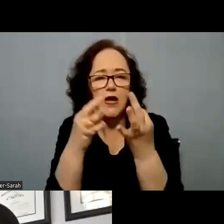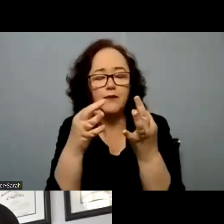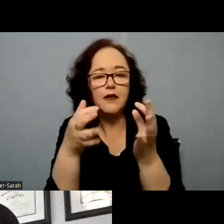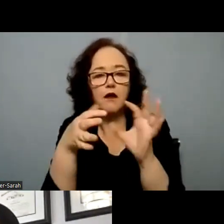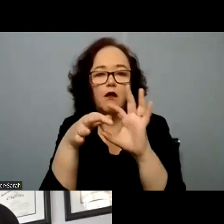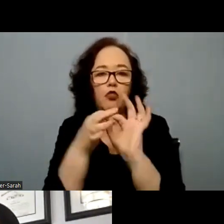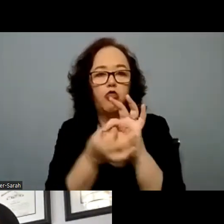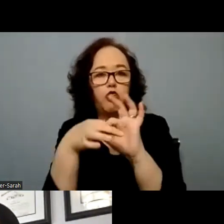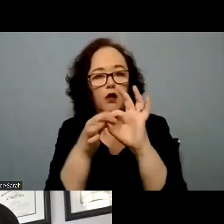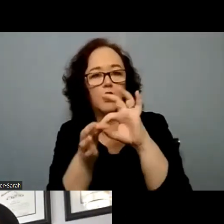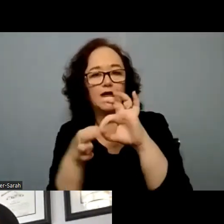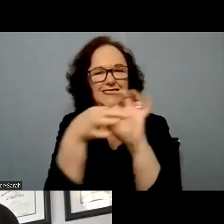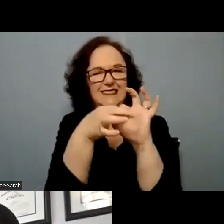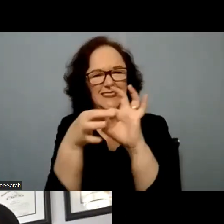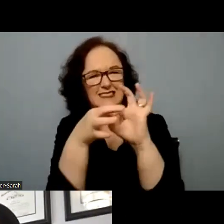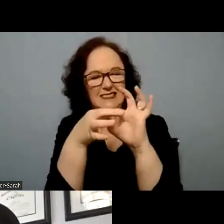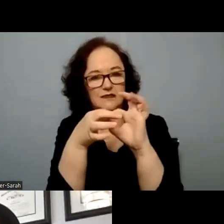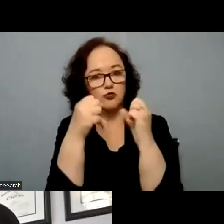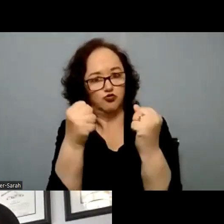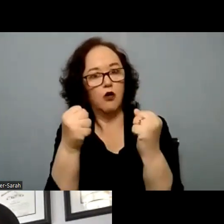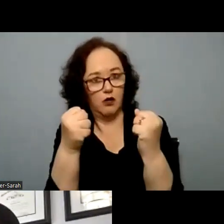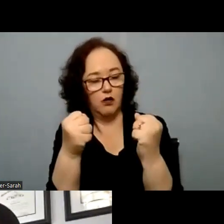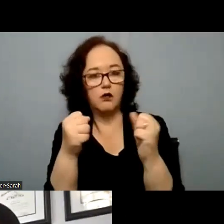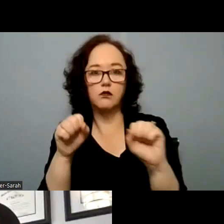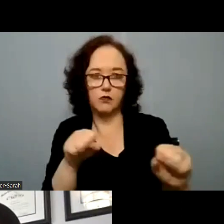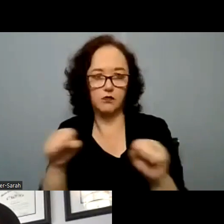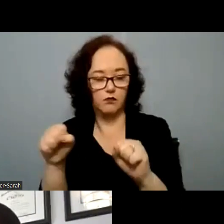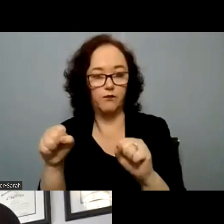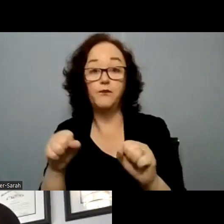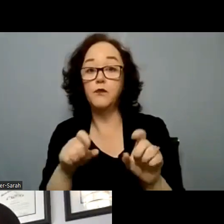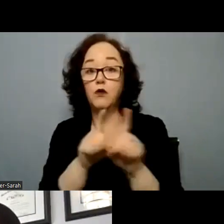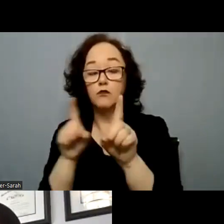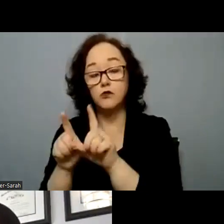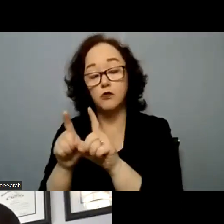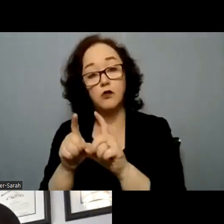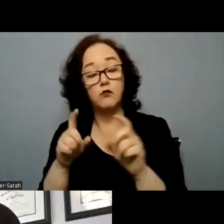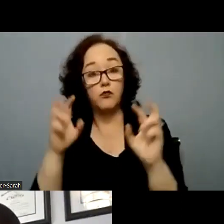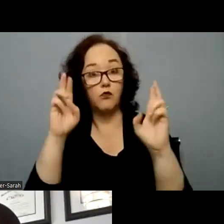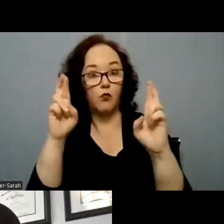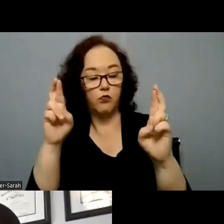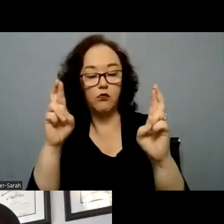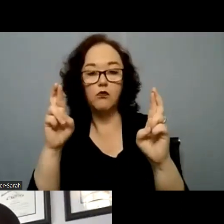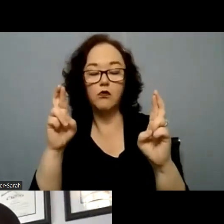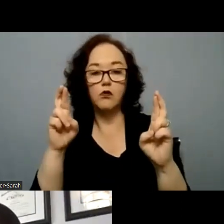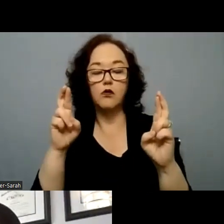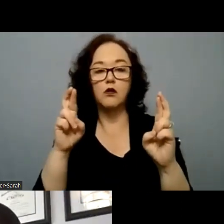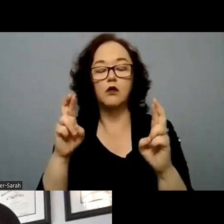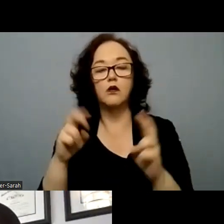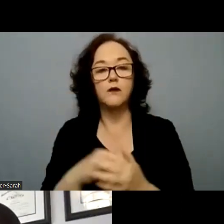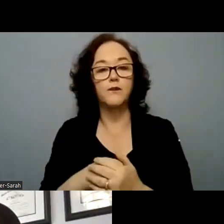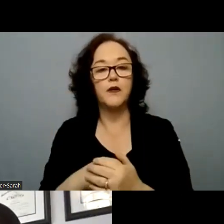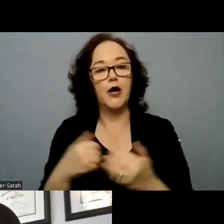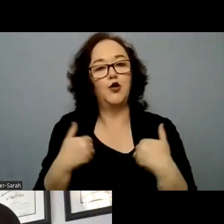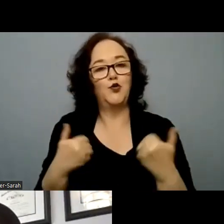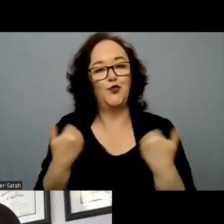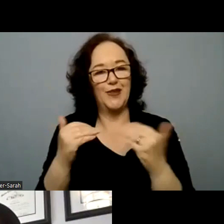as possible. And what we're also hoping for, along with the ride-along peers, is a youth peer. I think that this